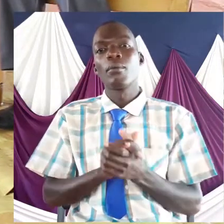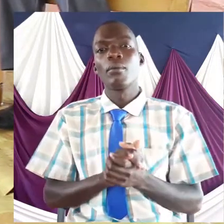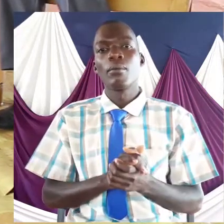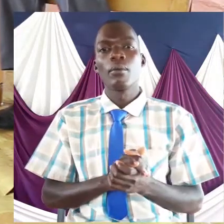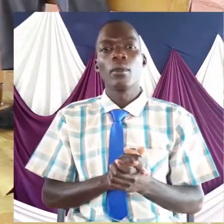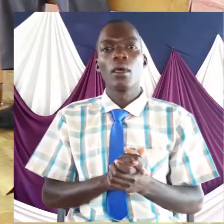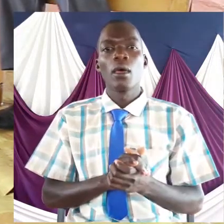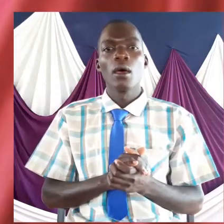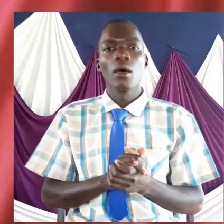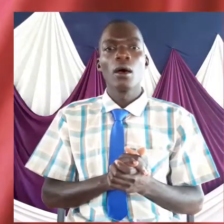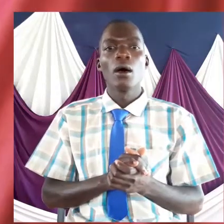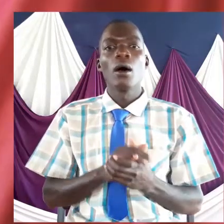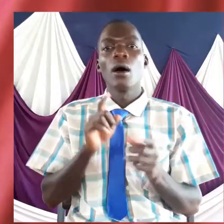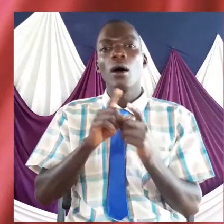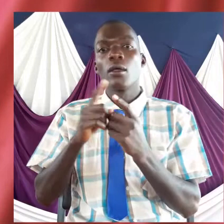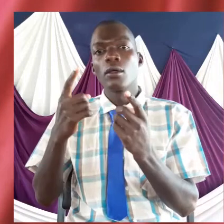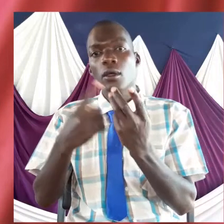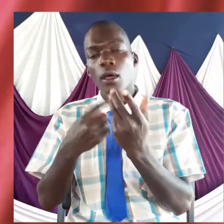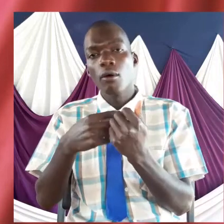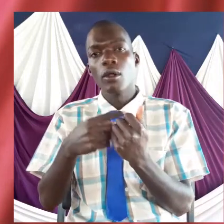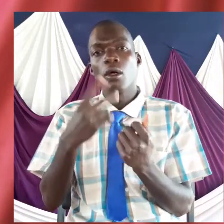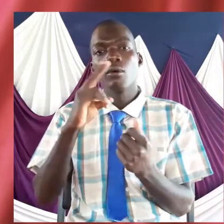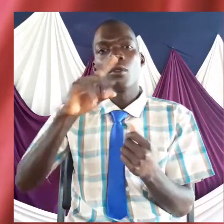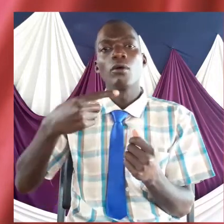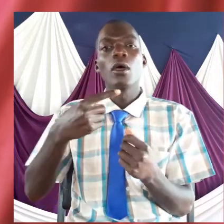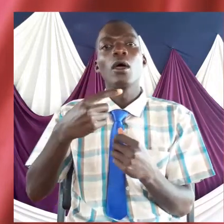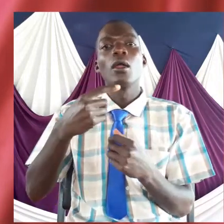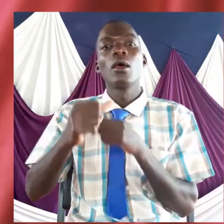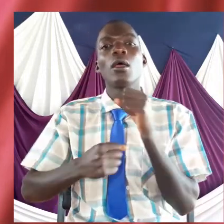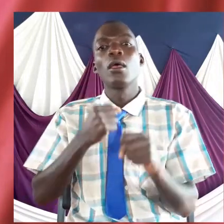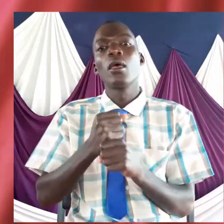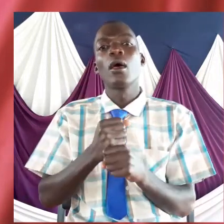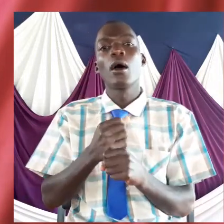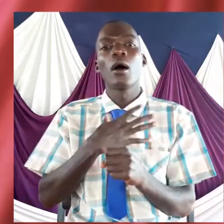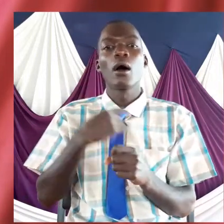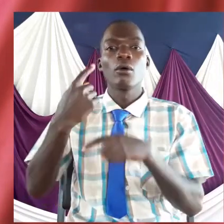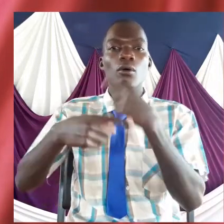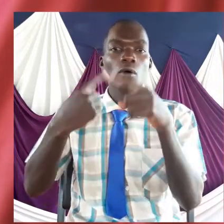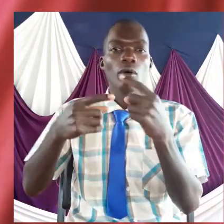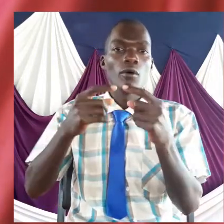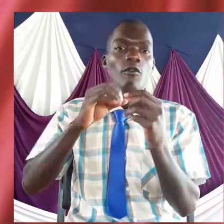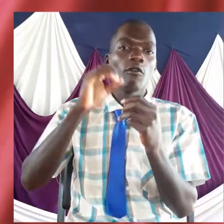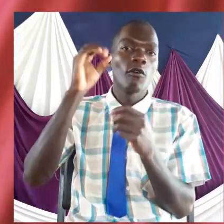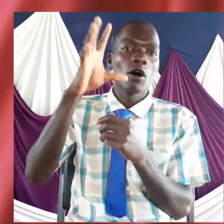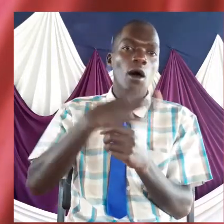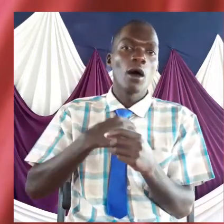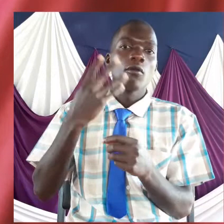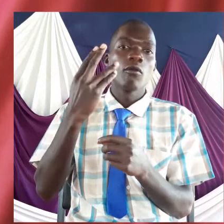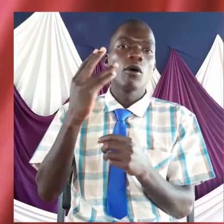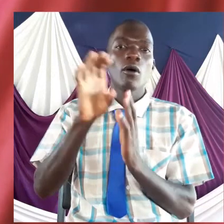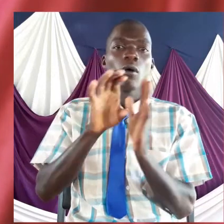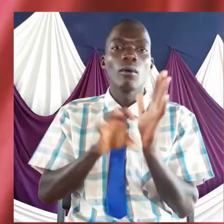when does the countdown for the 2300 years begin? From the going forth of the commandment to